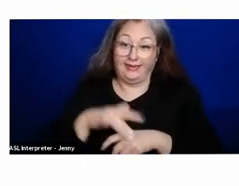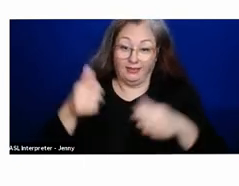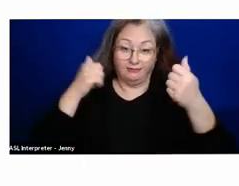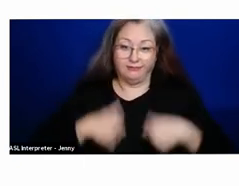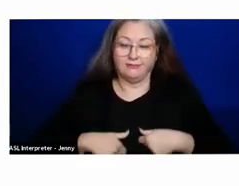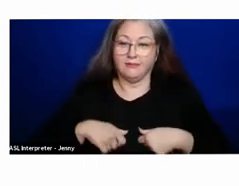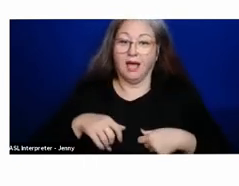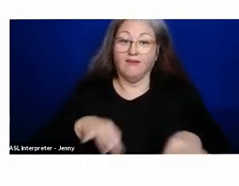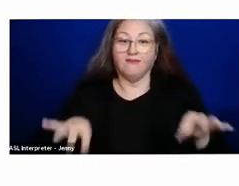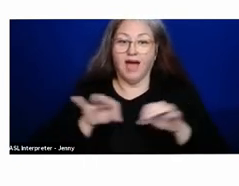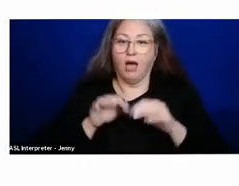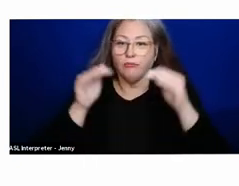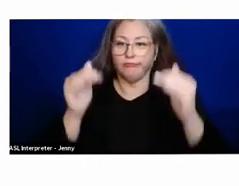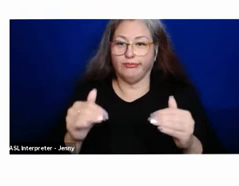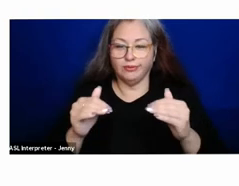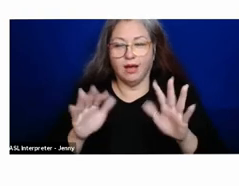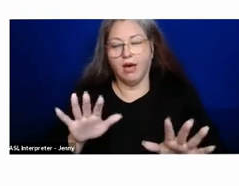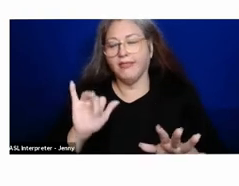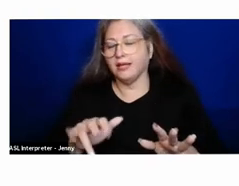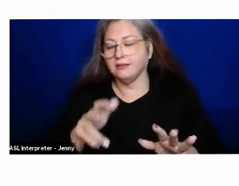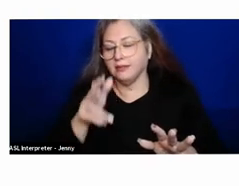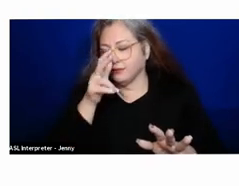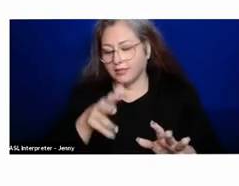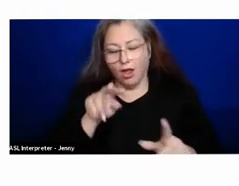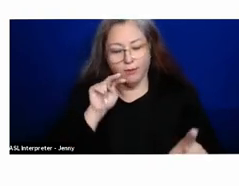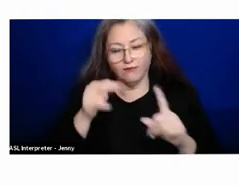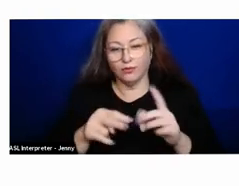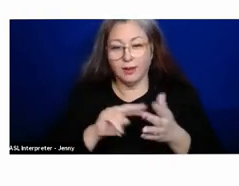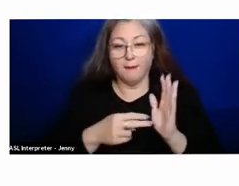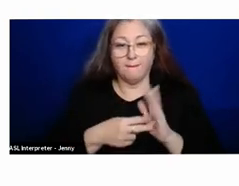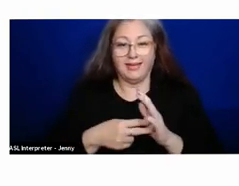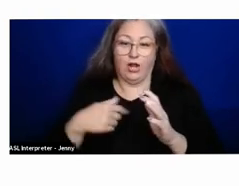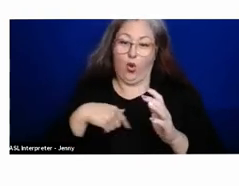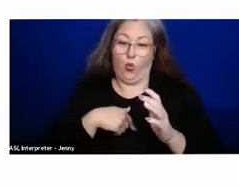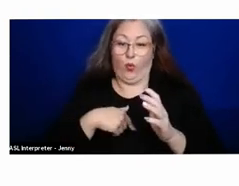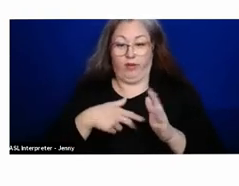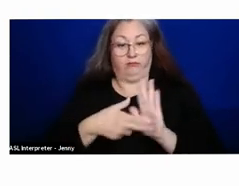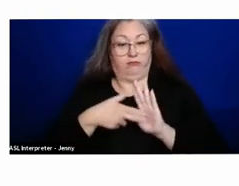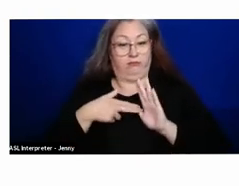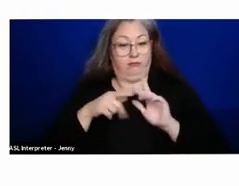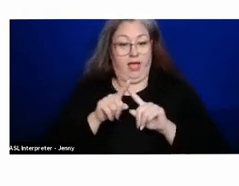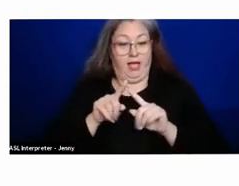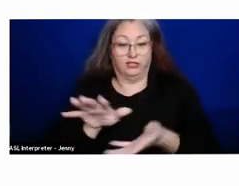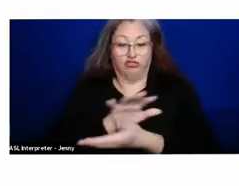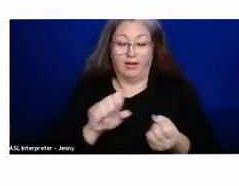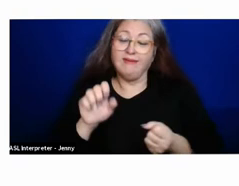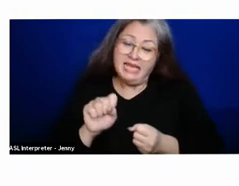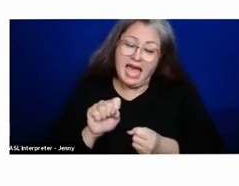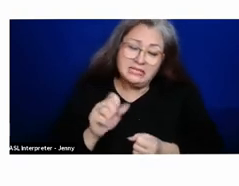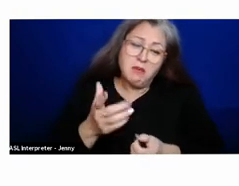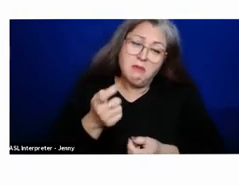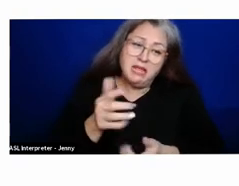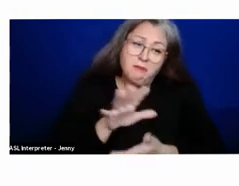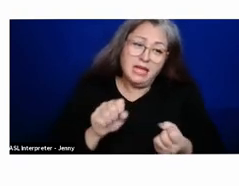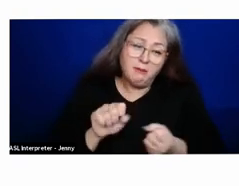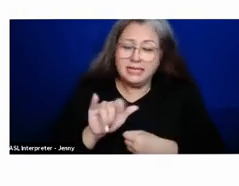a really depressing take on humanity, one that paints us as destructive. We may have done some damage, that's true,